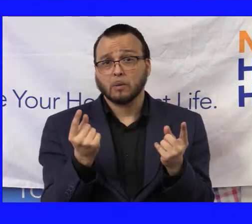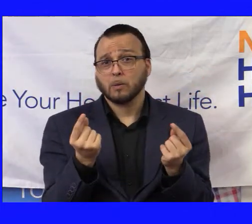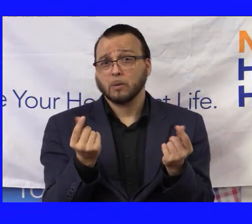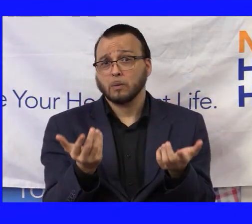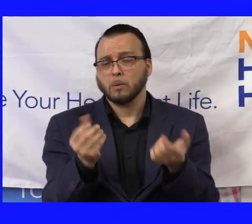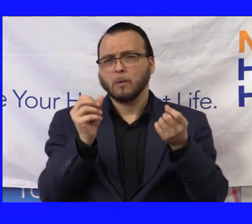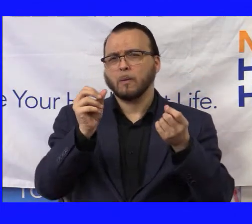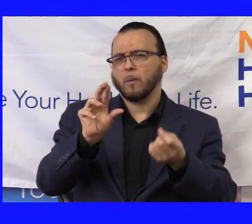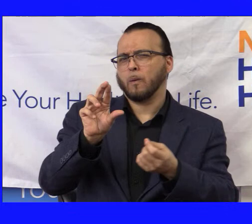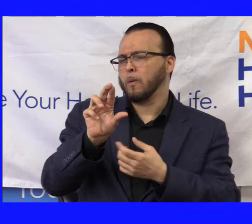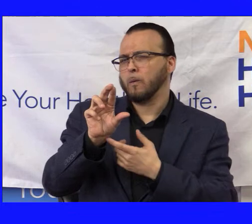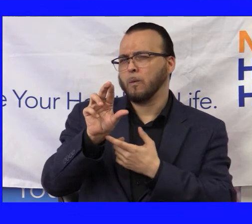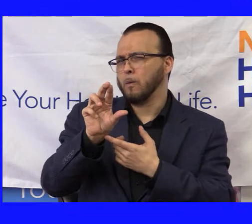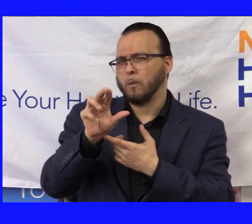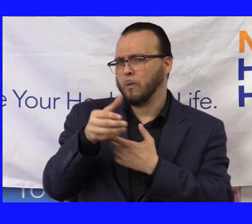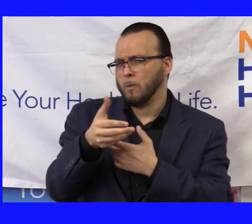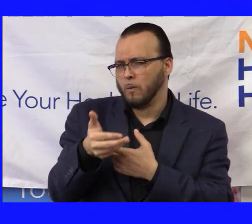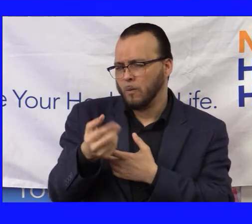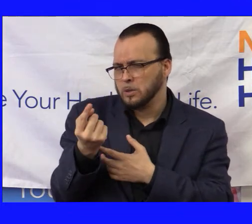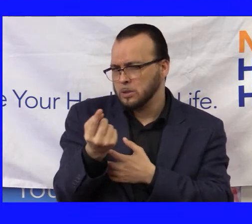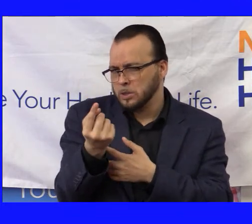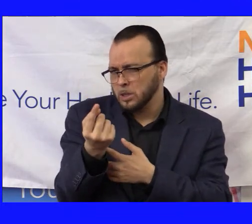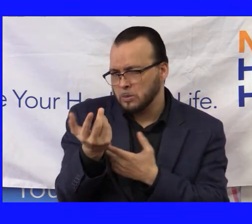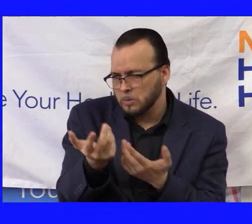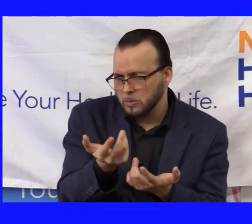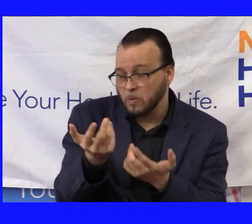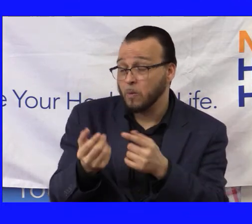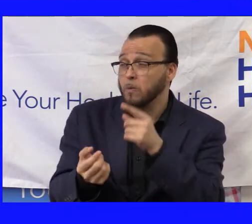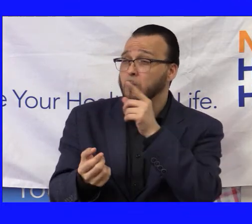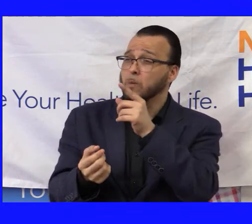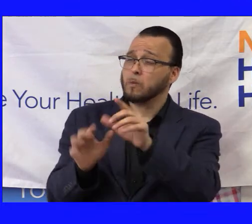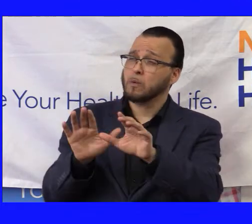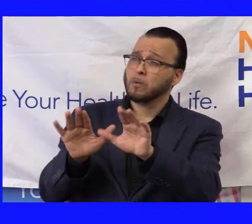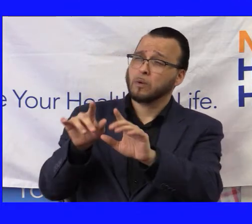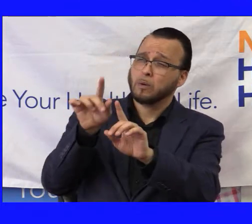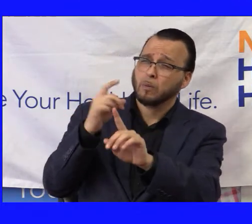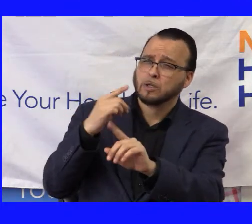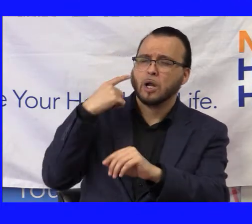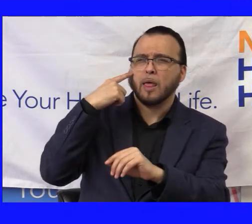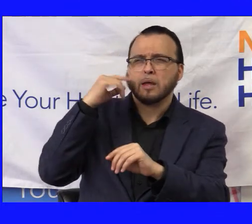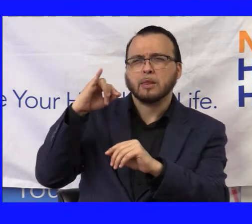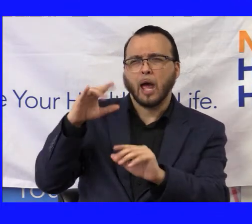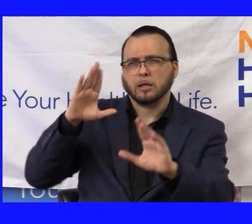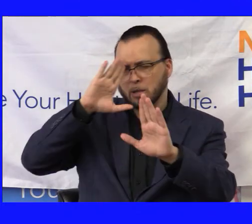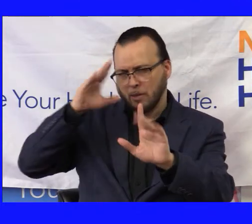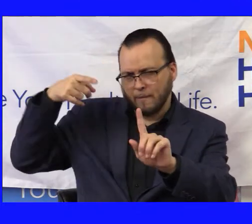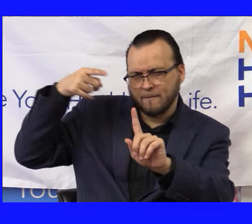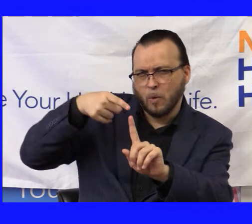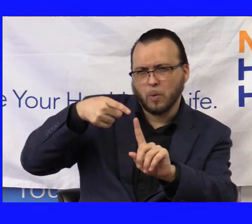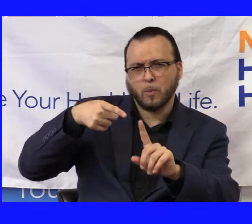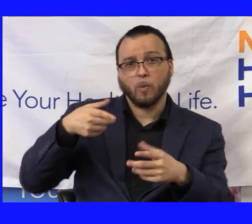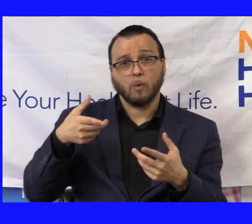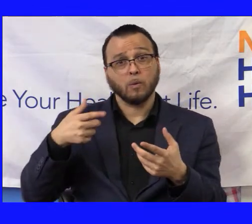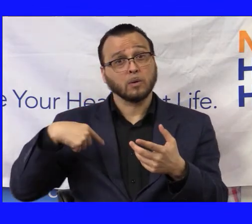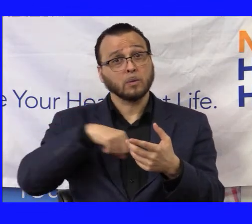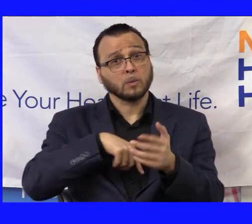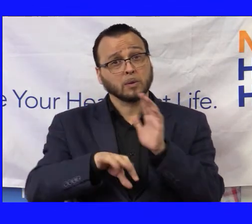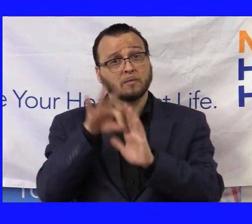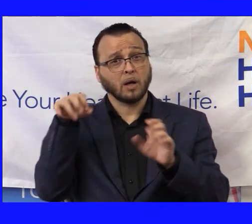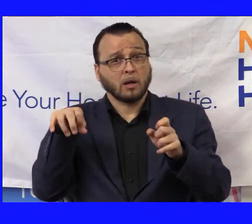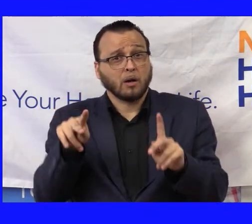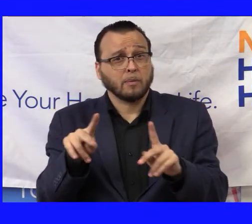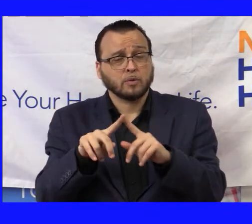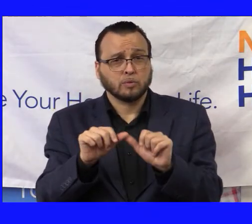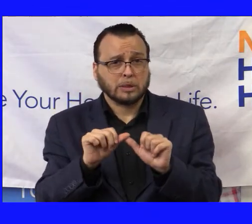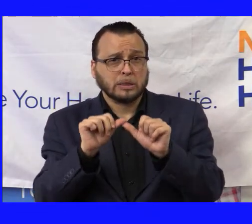is that something That's a great that question. And I think that is our focal point, is always to find opportunities where we can